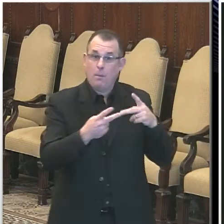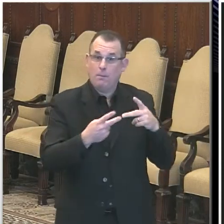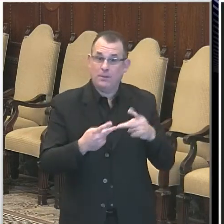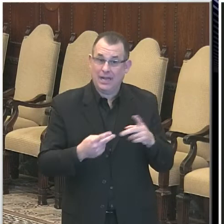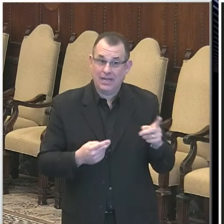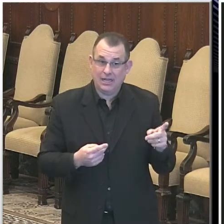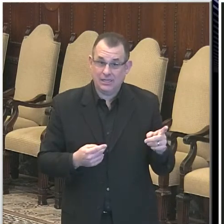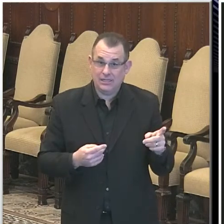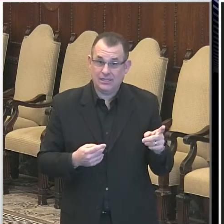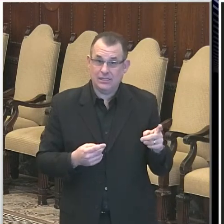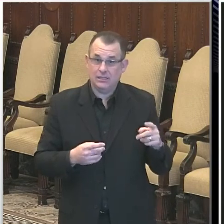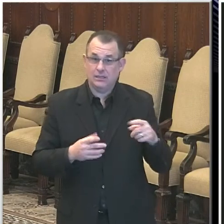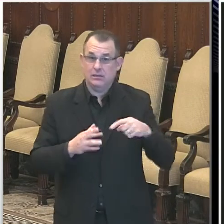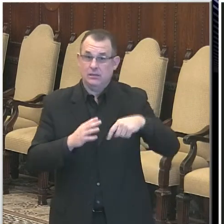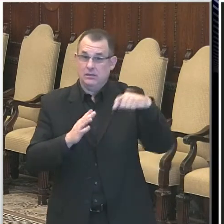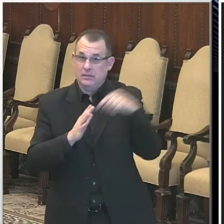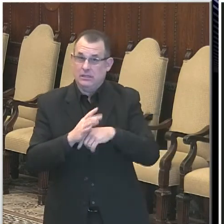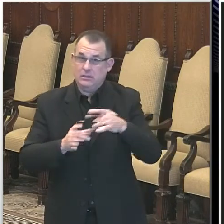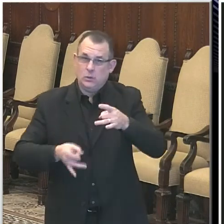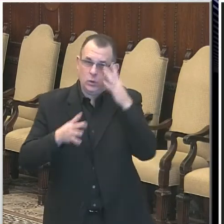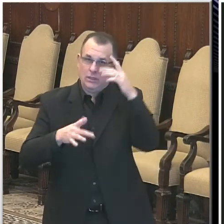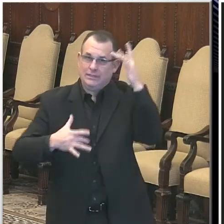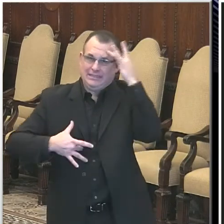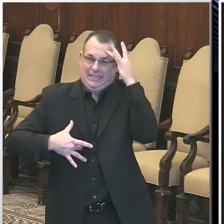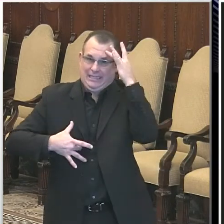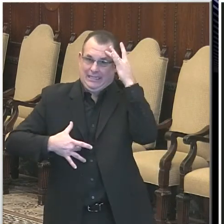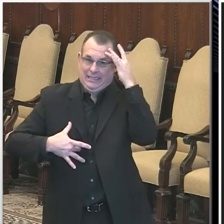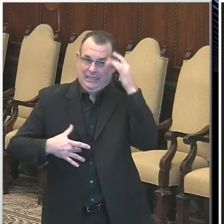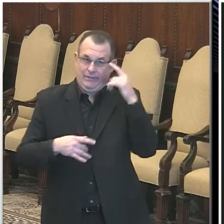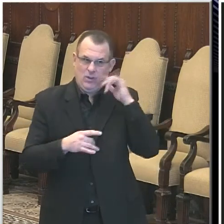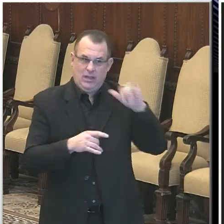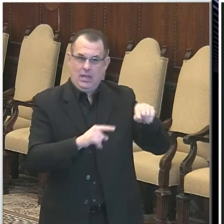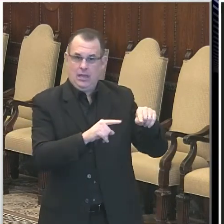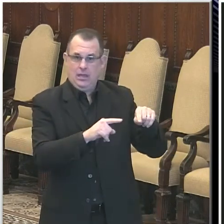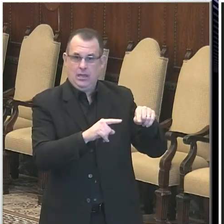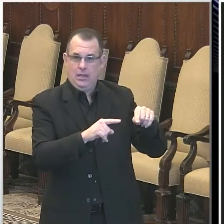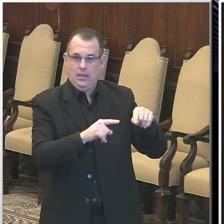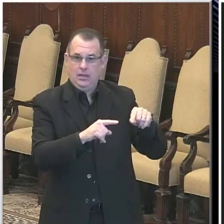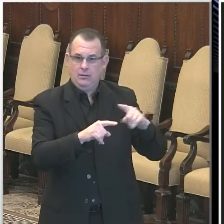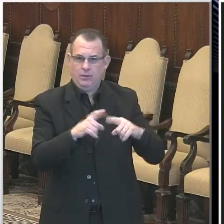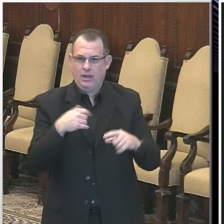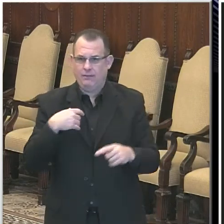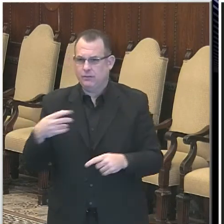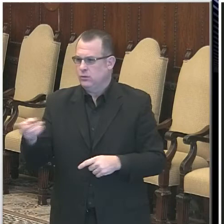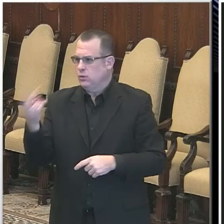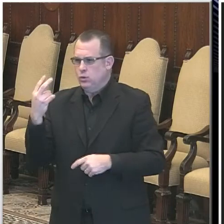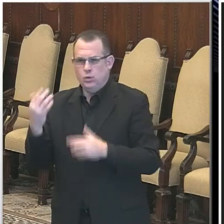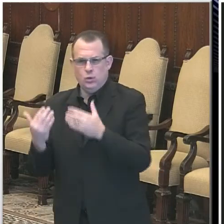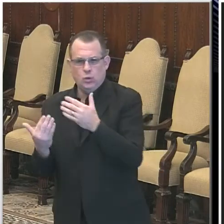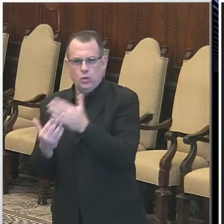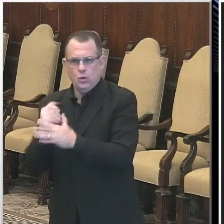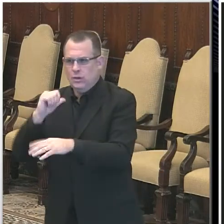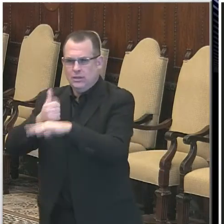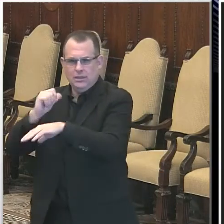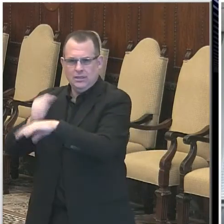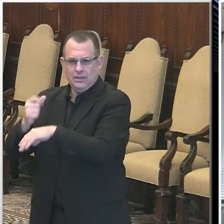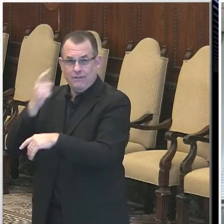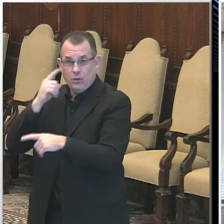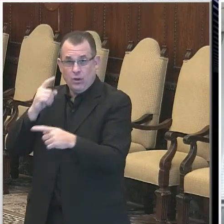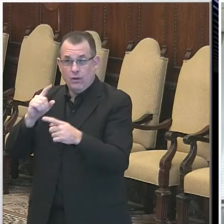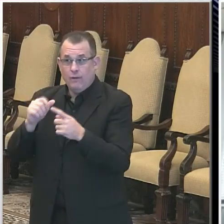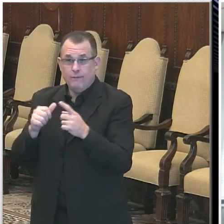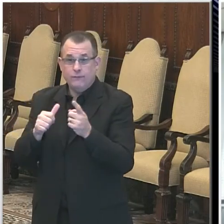health issues. But these two new sites, they're strictly for first responders. There are no homeless people, no. So